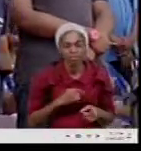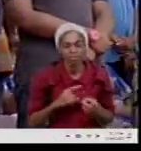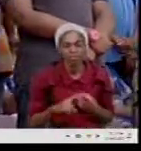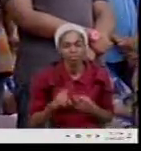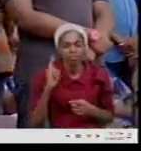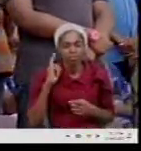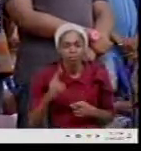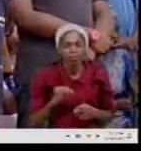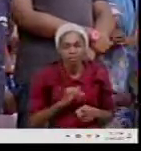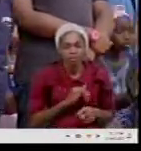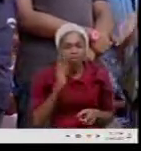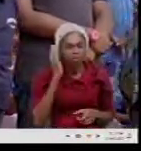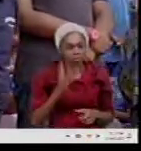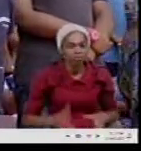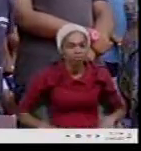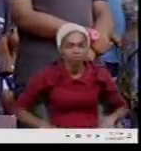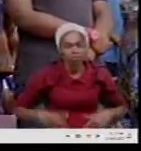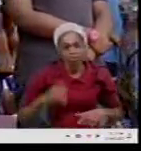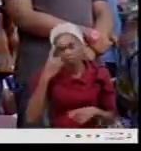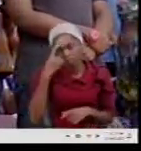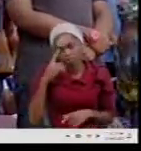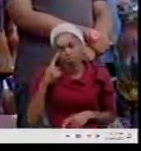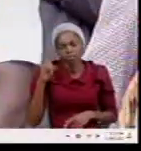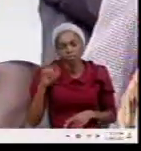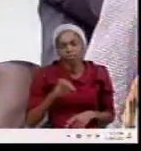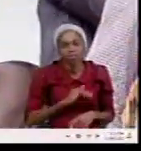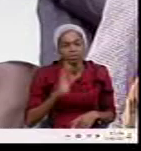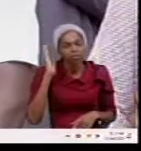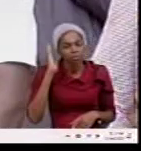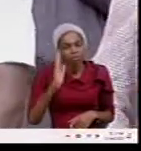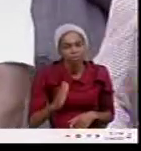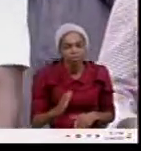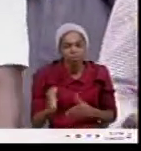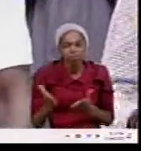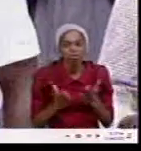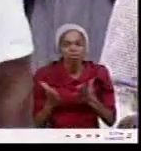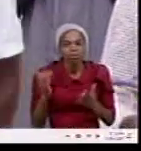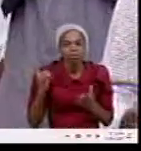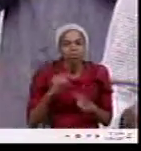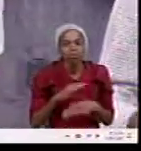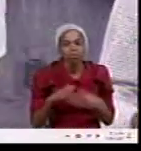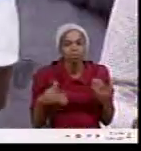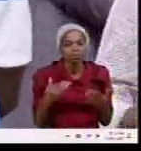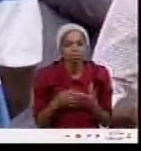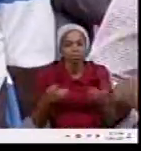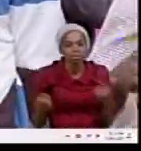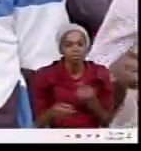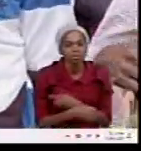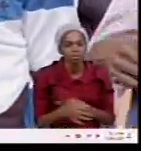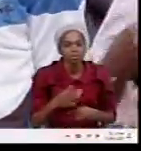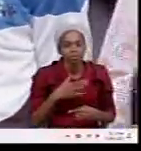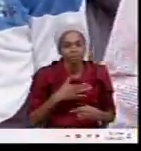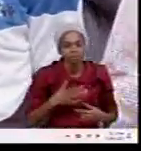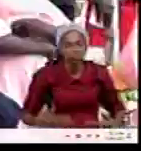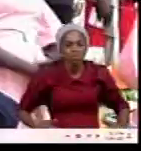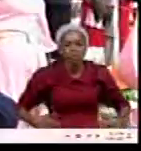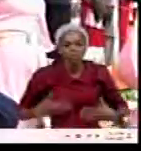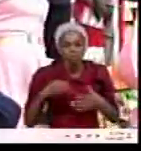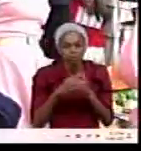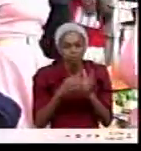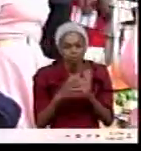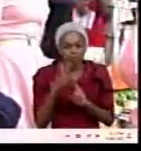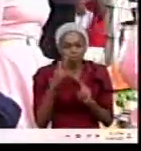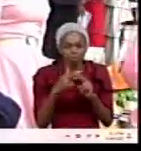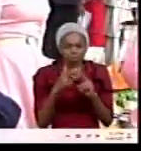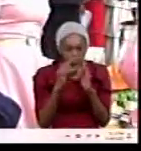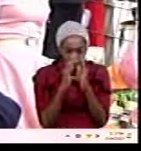life. Pray. Pray. Pray. The Lord is hearing. The Lord is hearing.